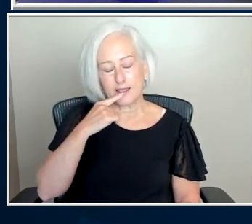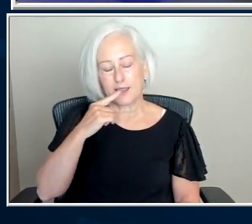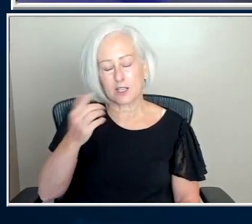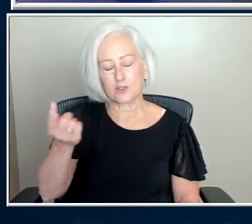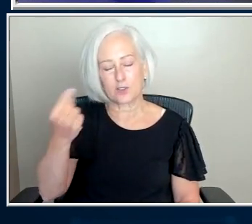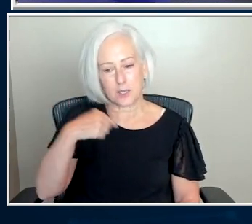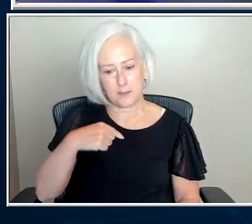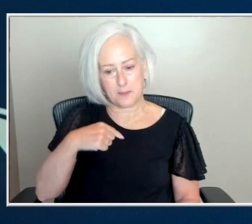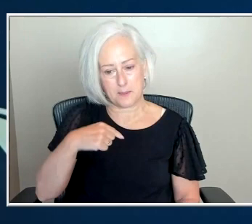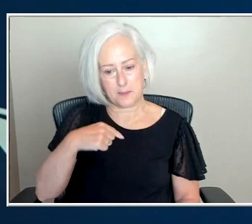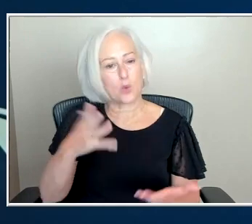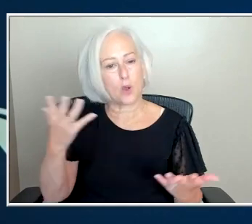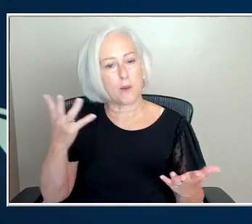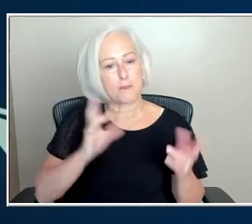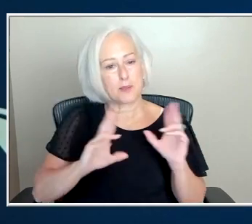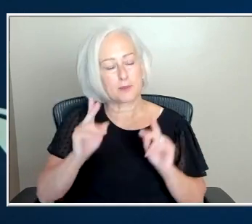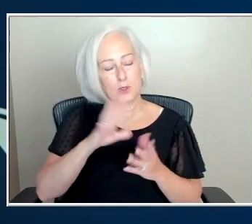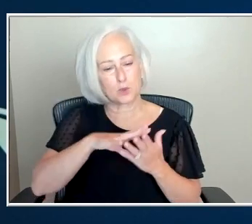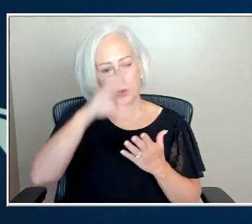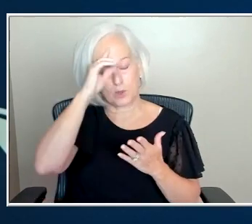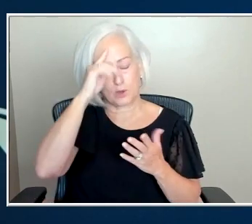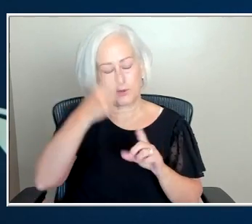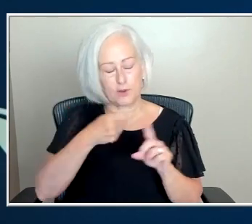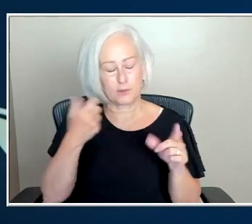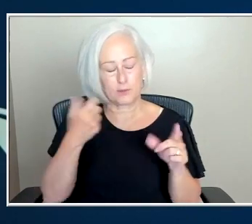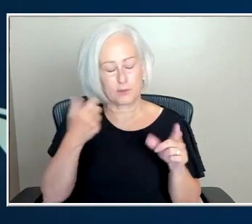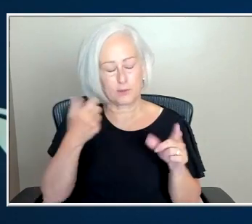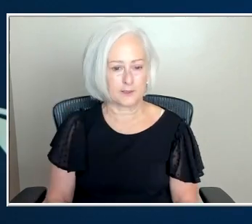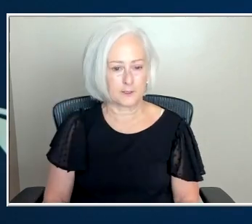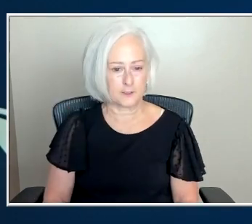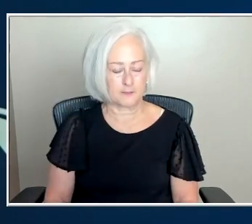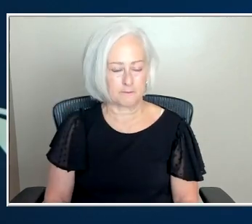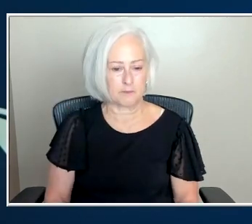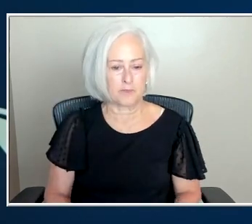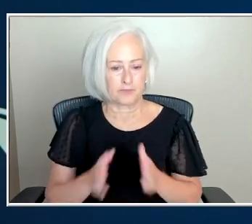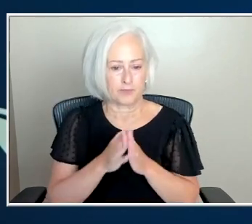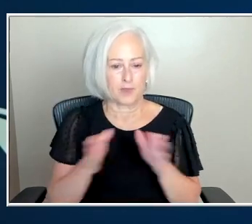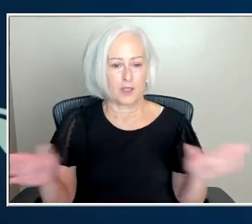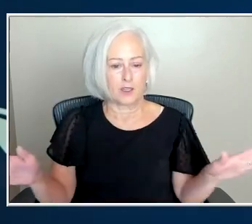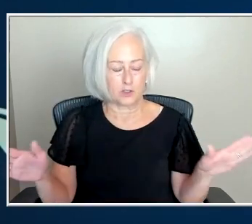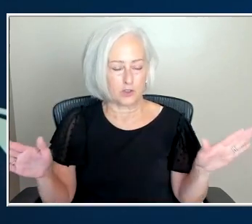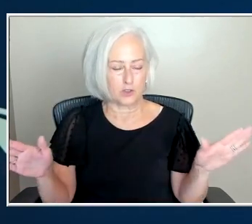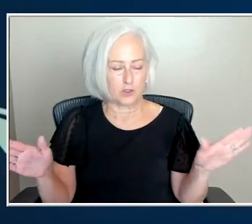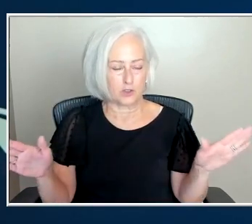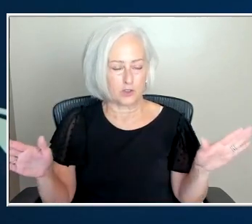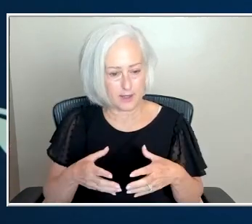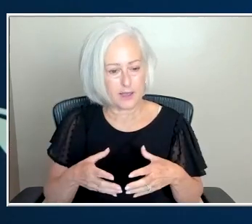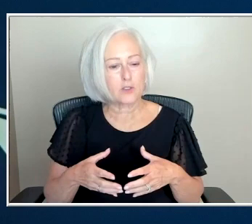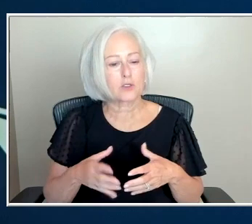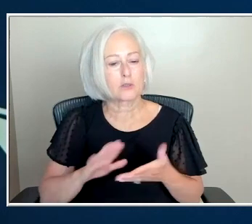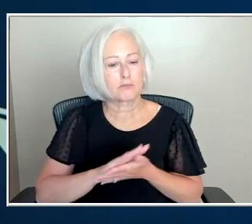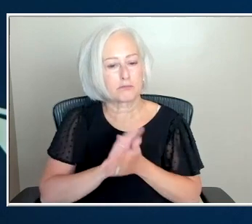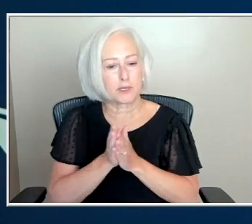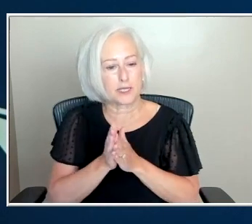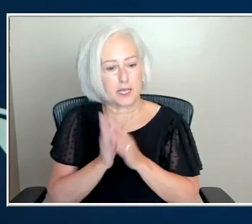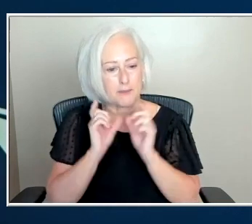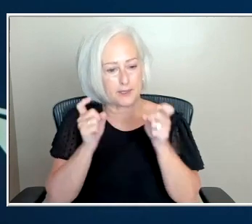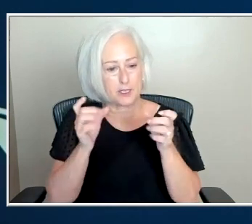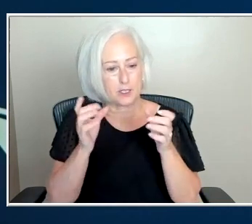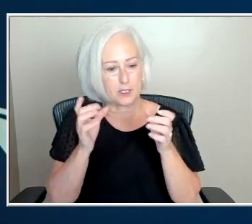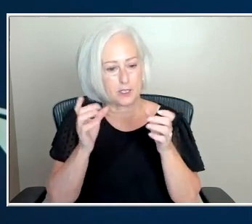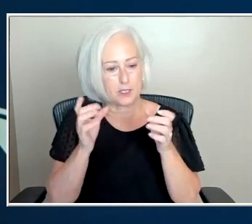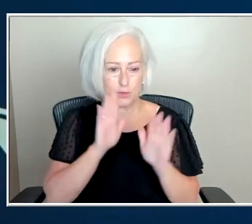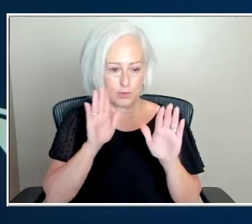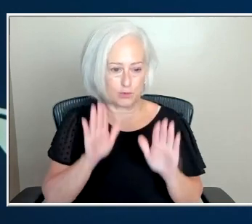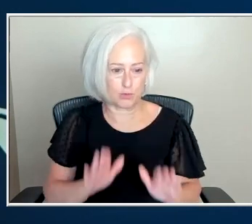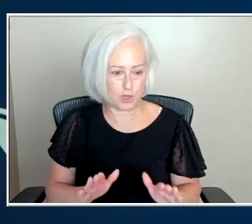conversation? So I think certainly general population being able to be a donor is wonderful. The other thing I would say is that hematologic malignancies,